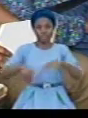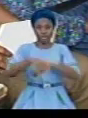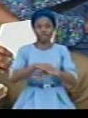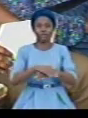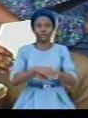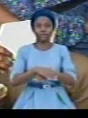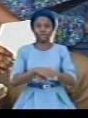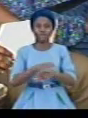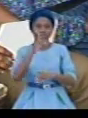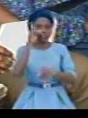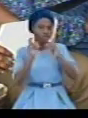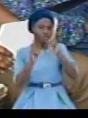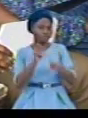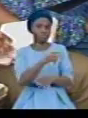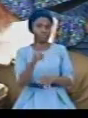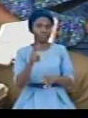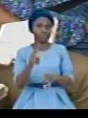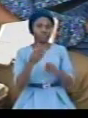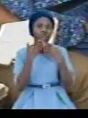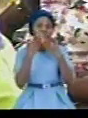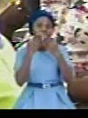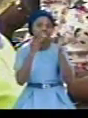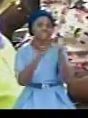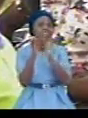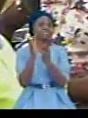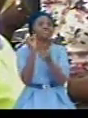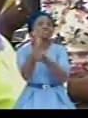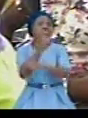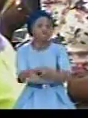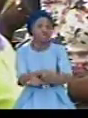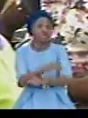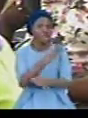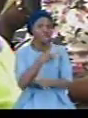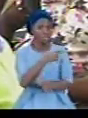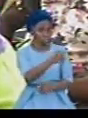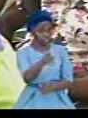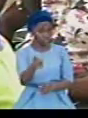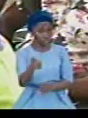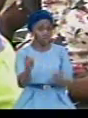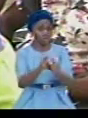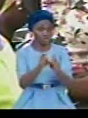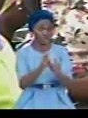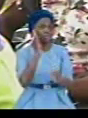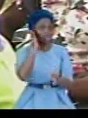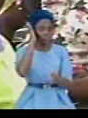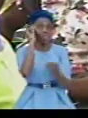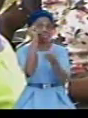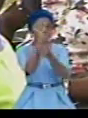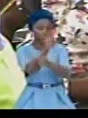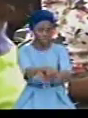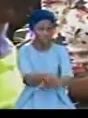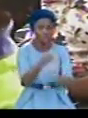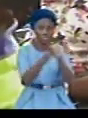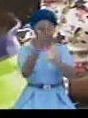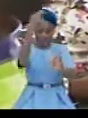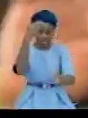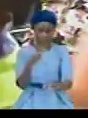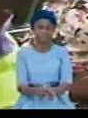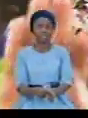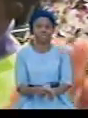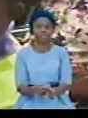overcome. Somebody there, I said, Jesus overcame, and you are an overcomer.